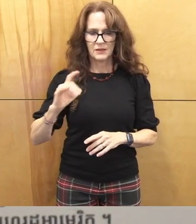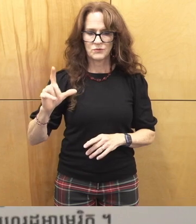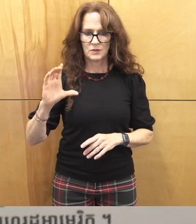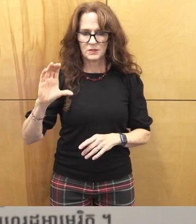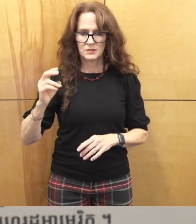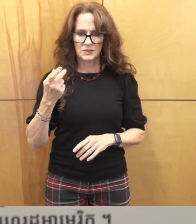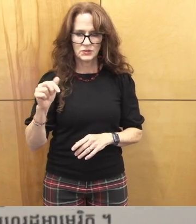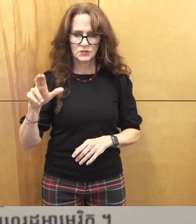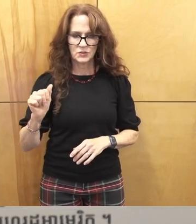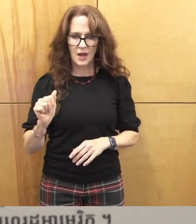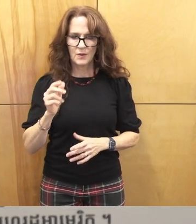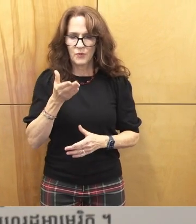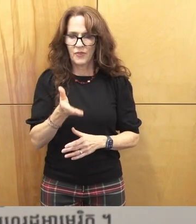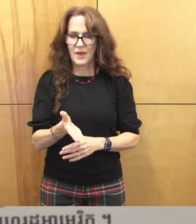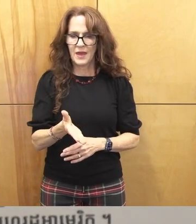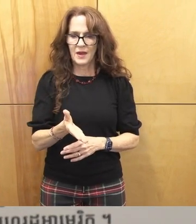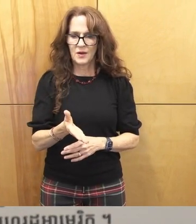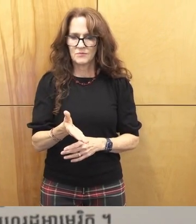and it was just a